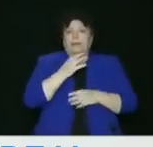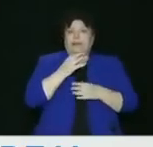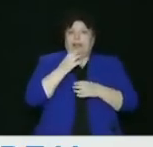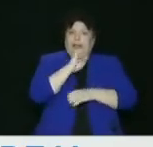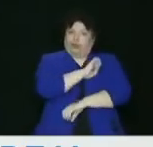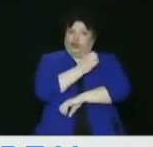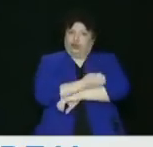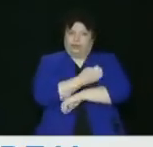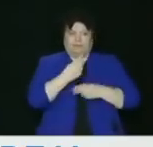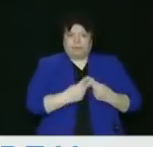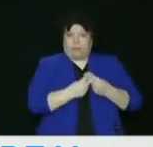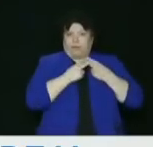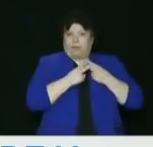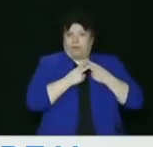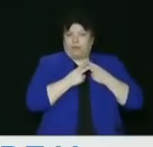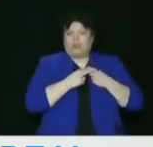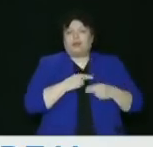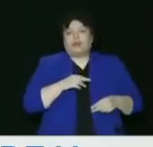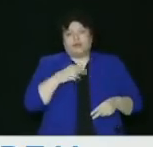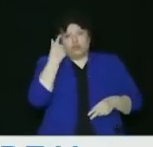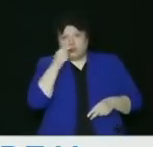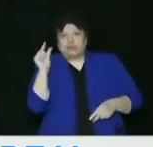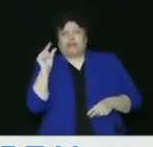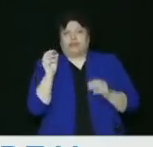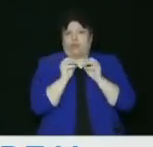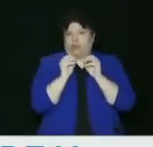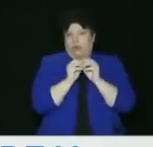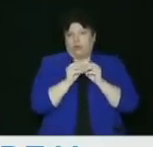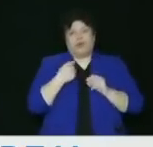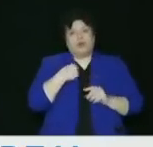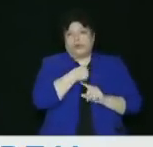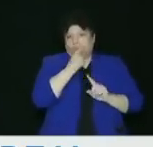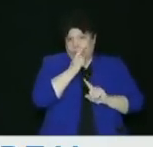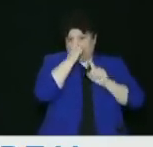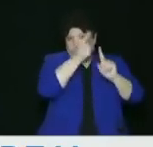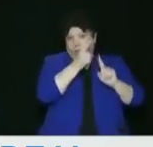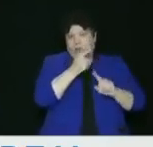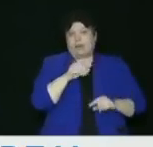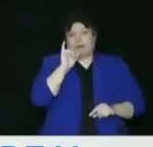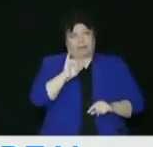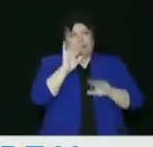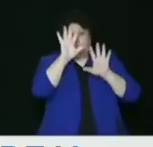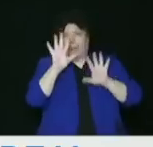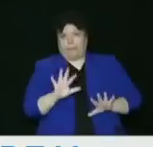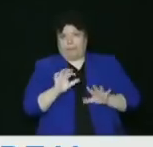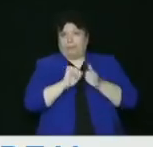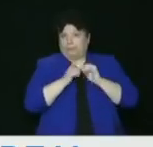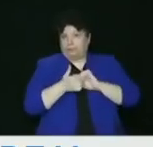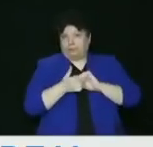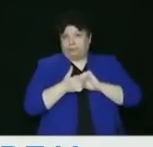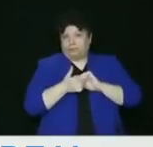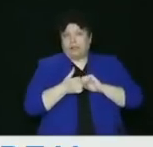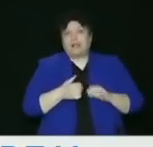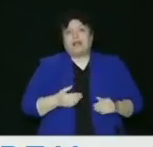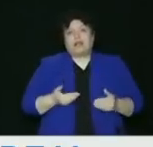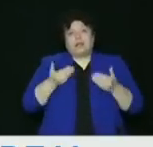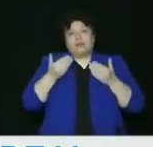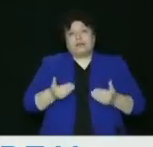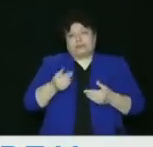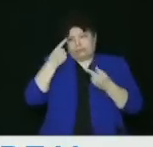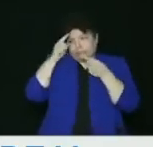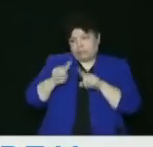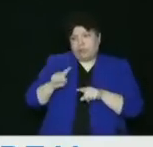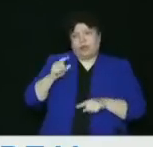course, we will continue our work to reach our climate objectives. A deal for Canadian workers,